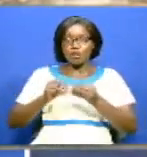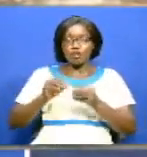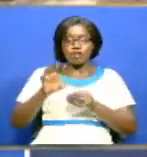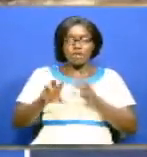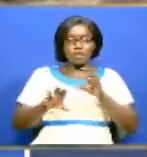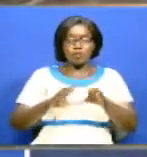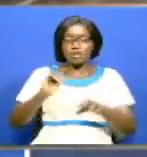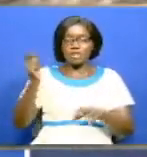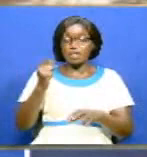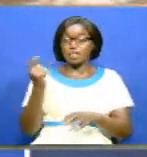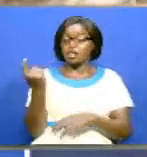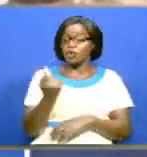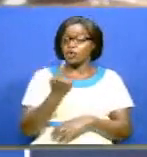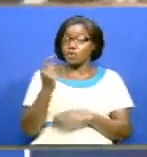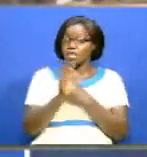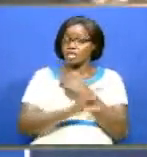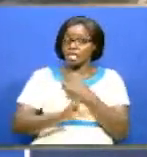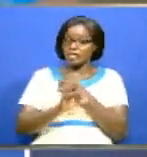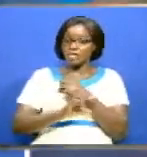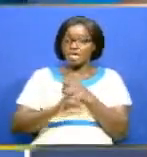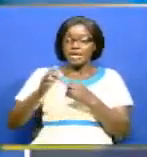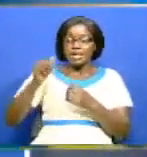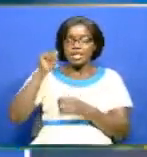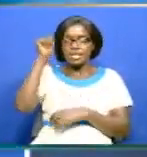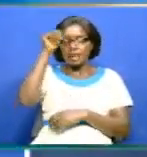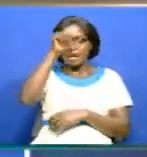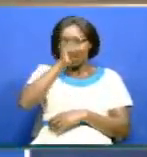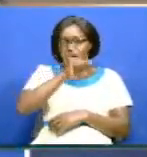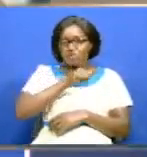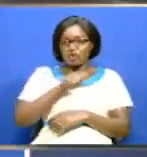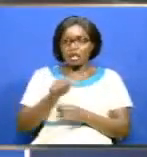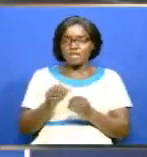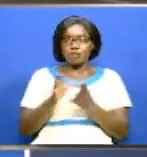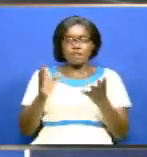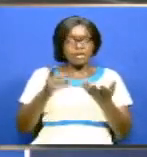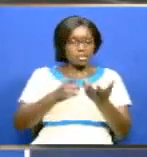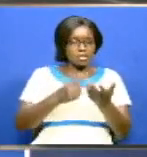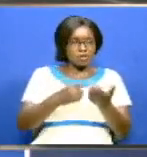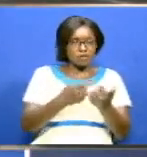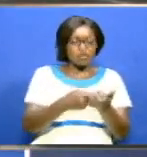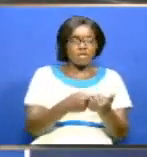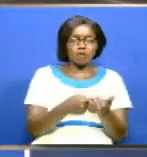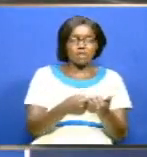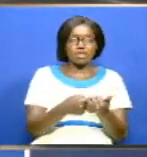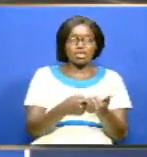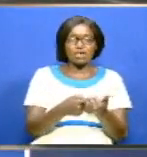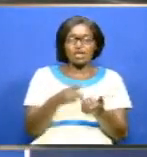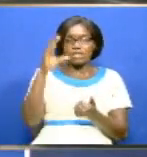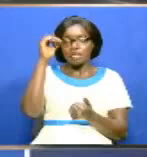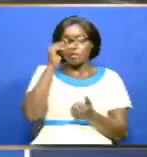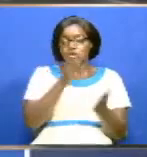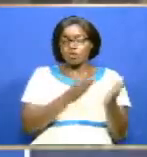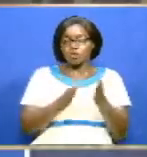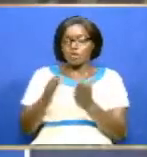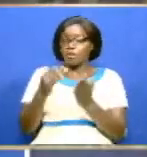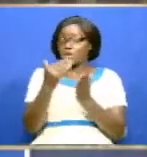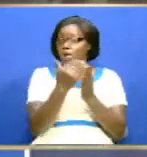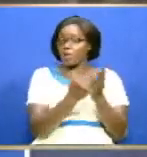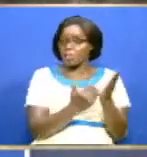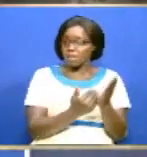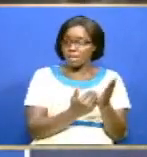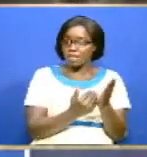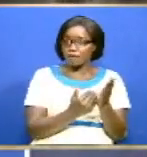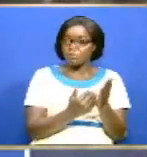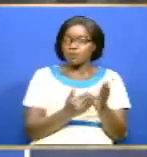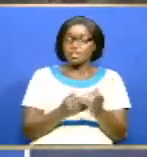Kenya is the only country in Africa that has undertaken the massive survey. Balala said lack of proper planning had led to an increase